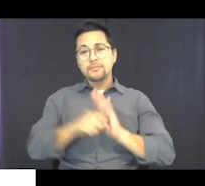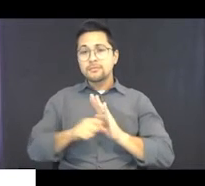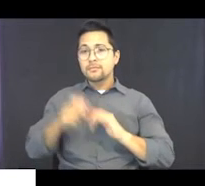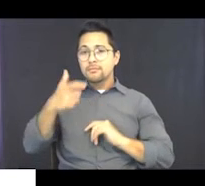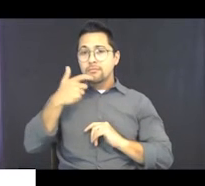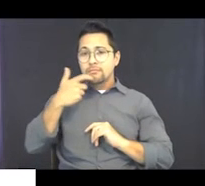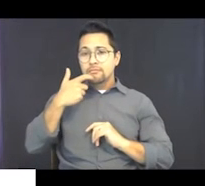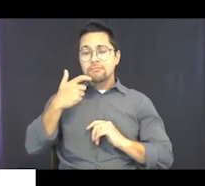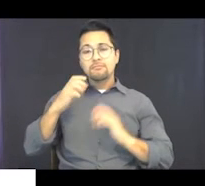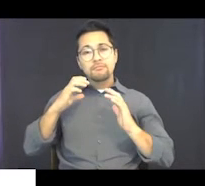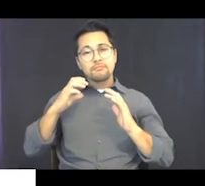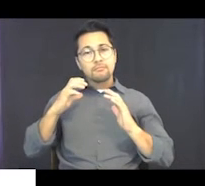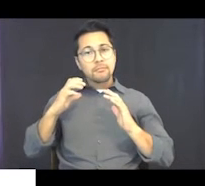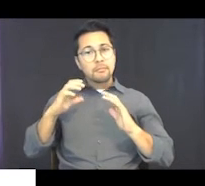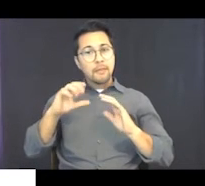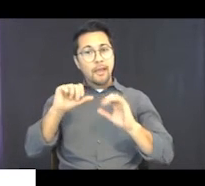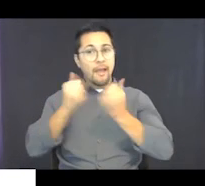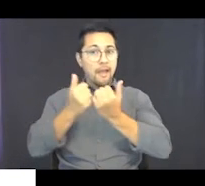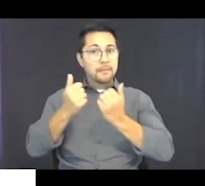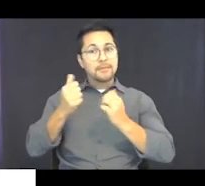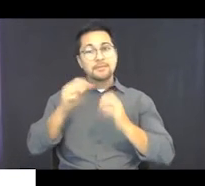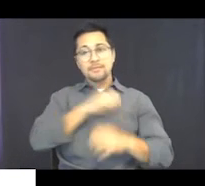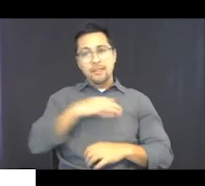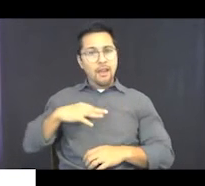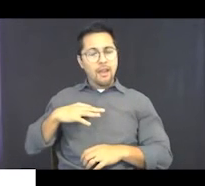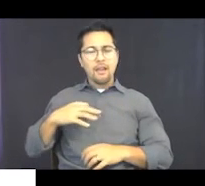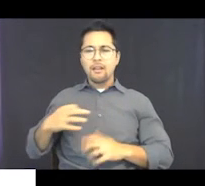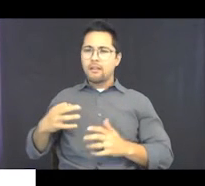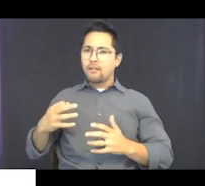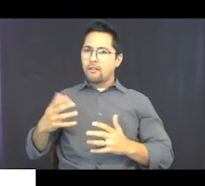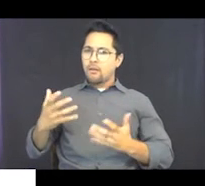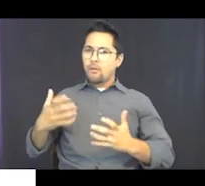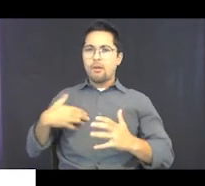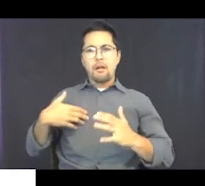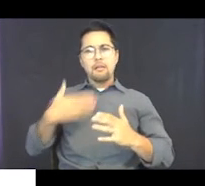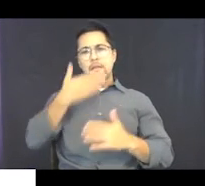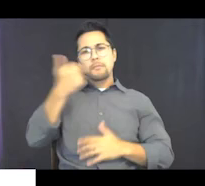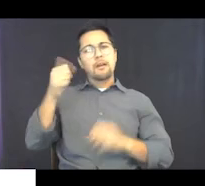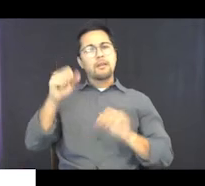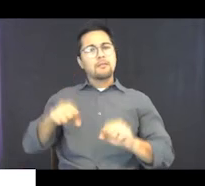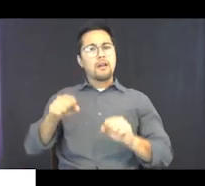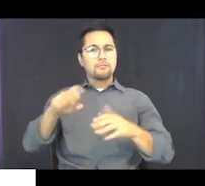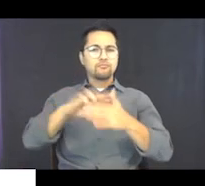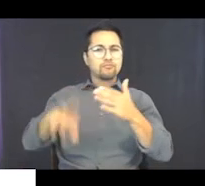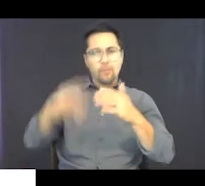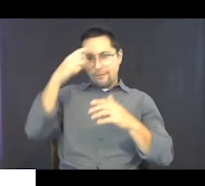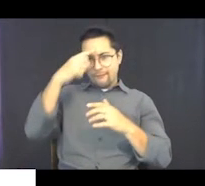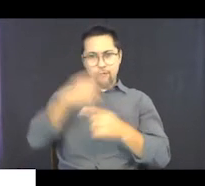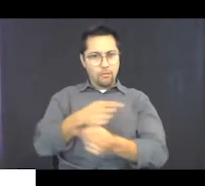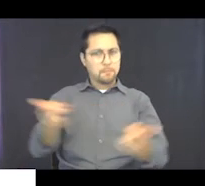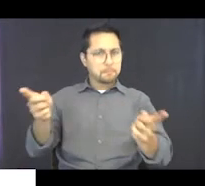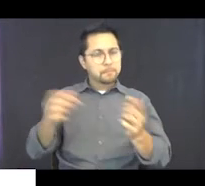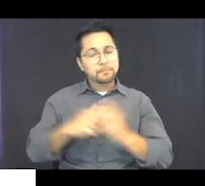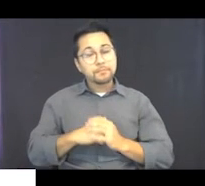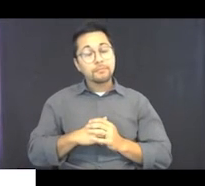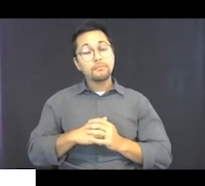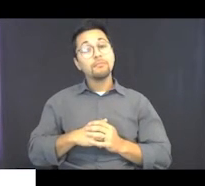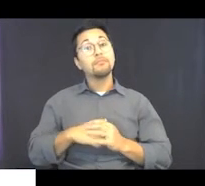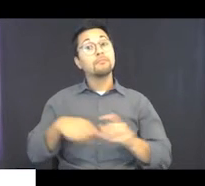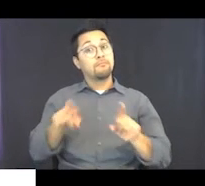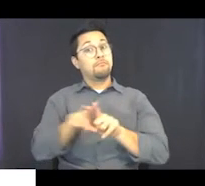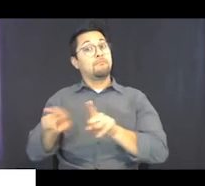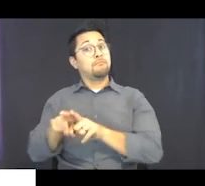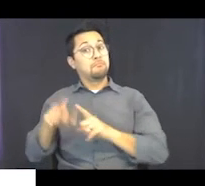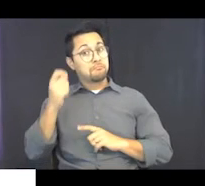and administrative staff, wants the best possible outcome for our consumers. At the same time,